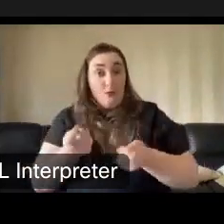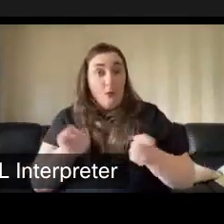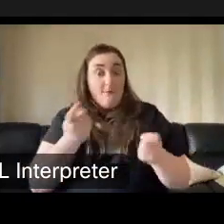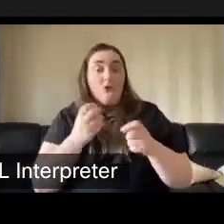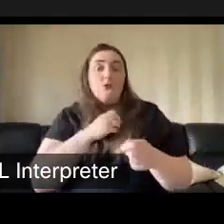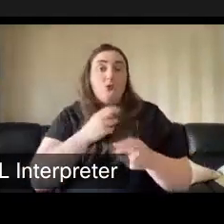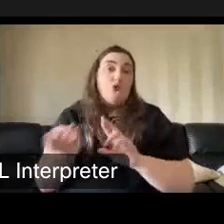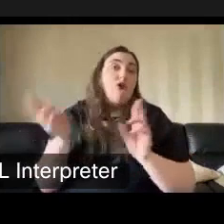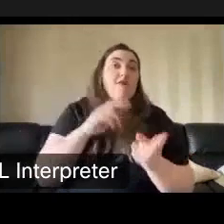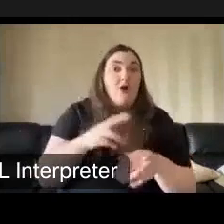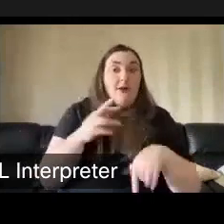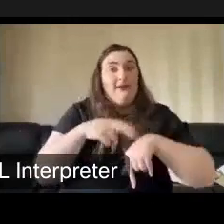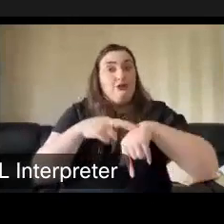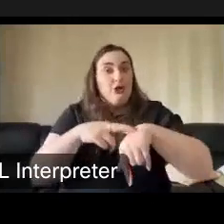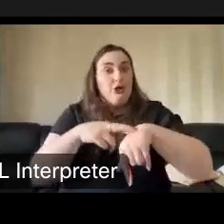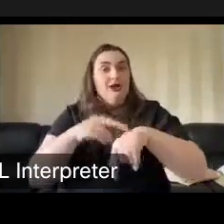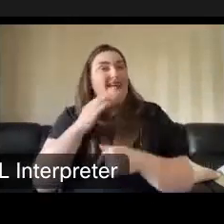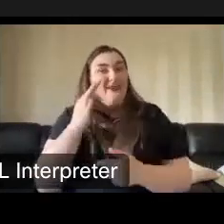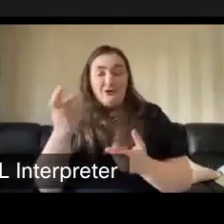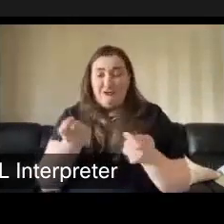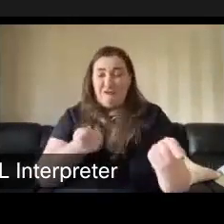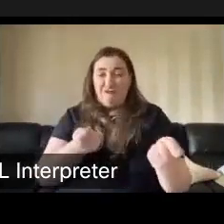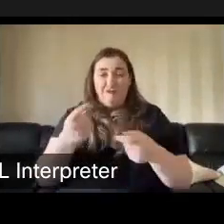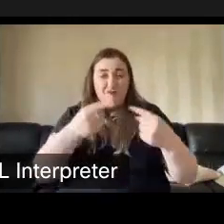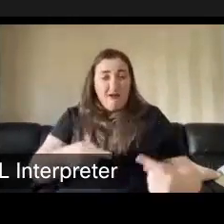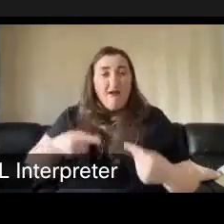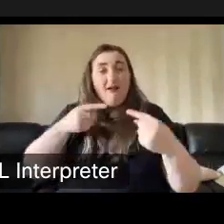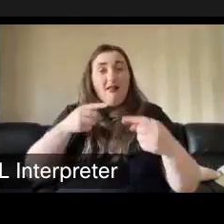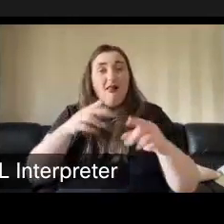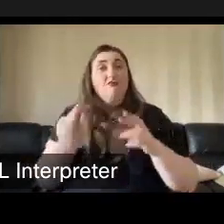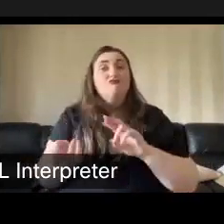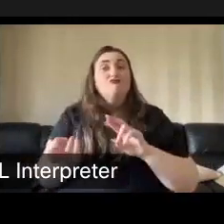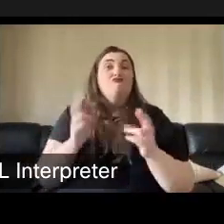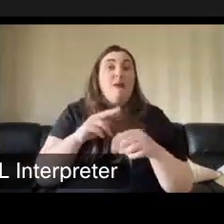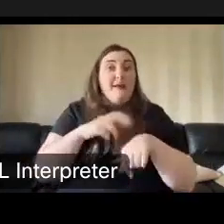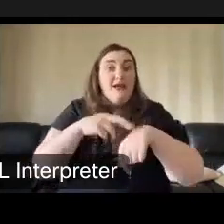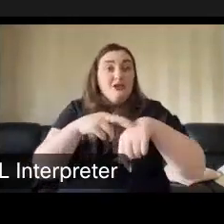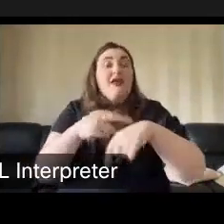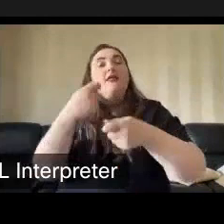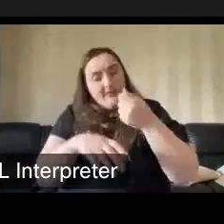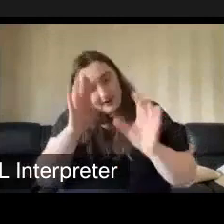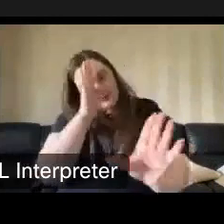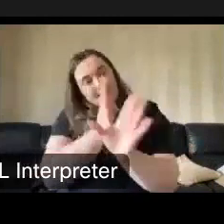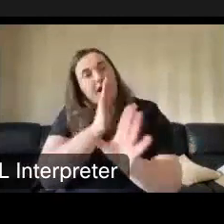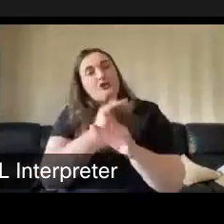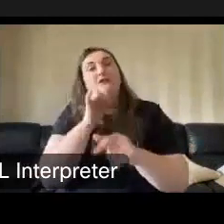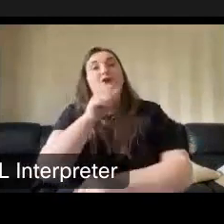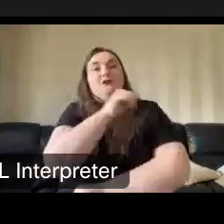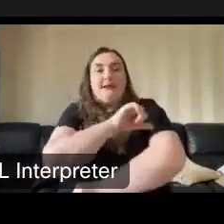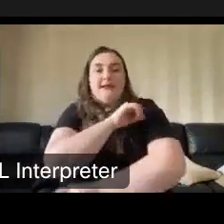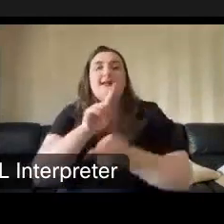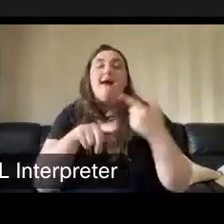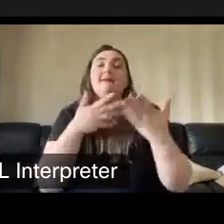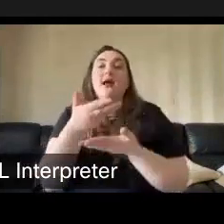recover? And if they're struggling with recovery, then you come along with your psychological first aid and your counselling.